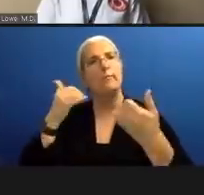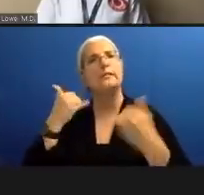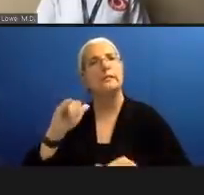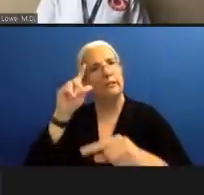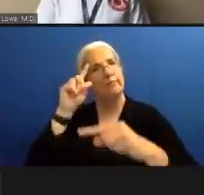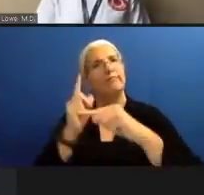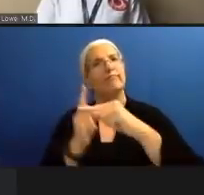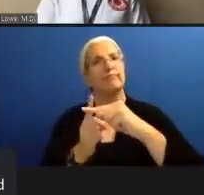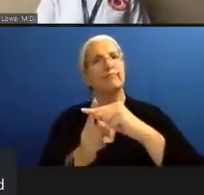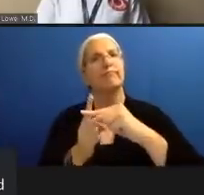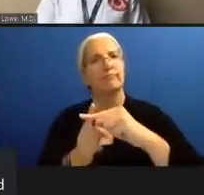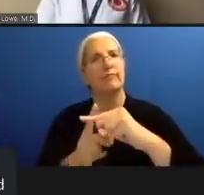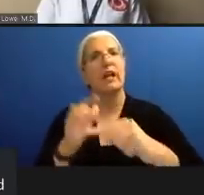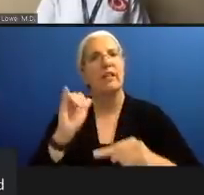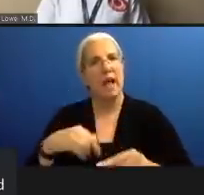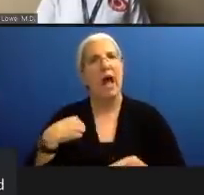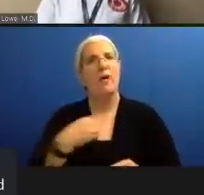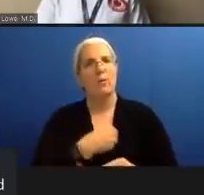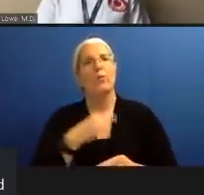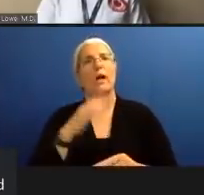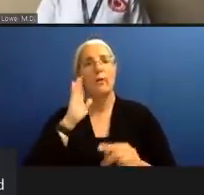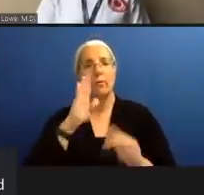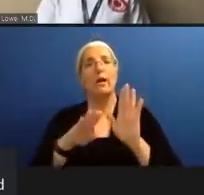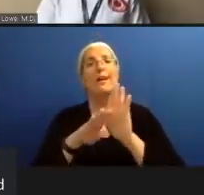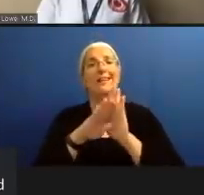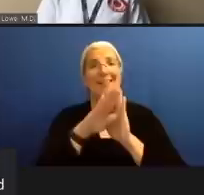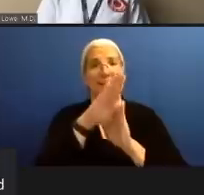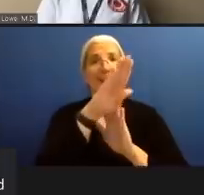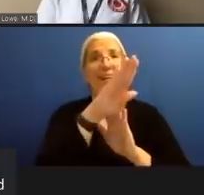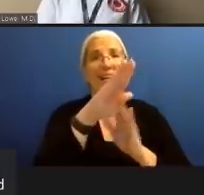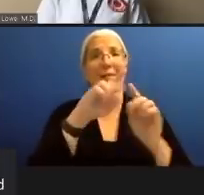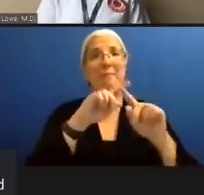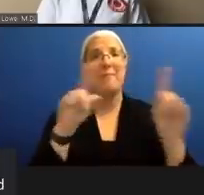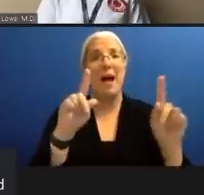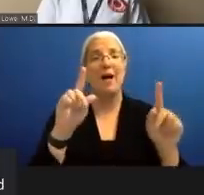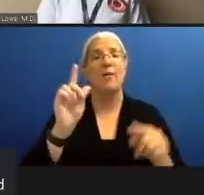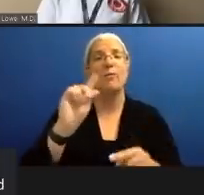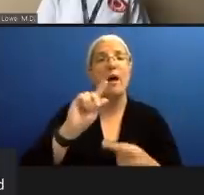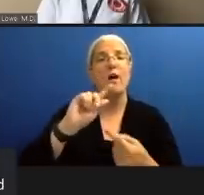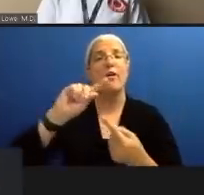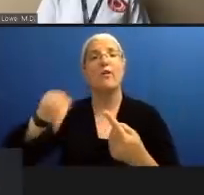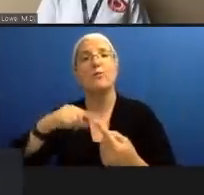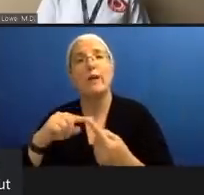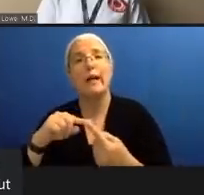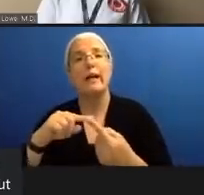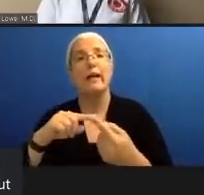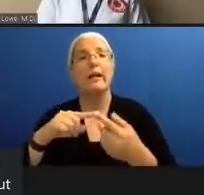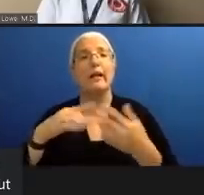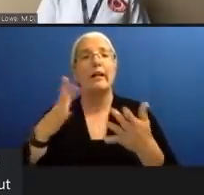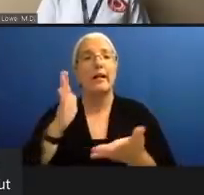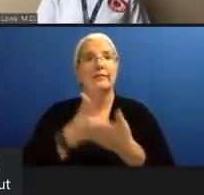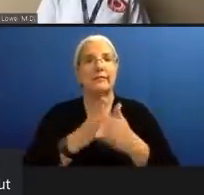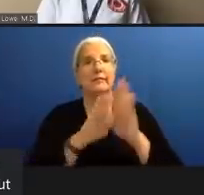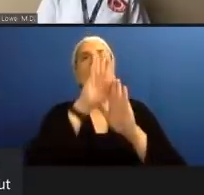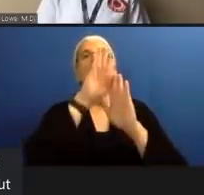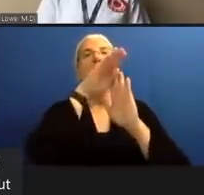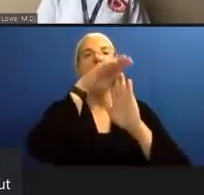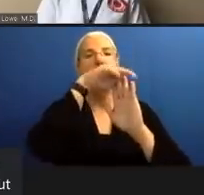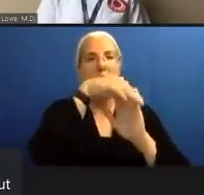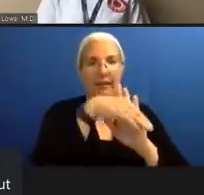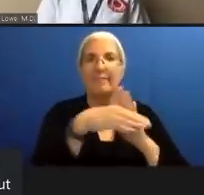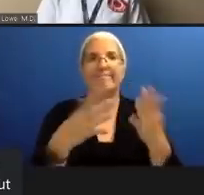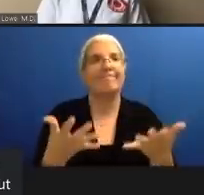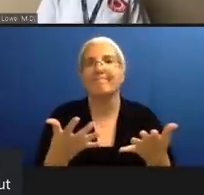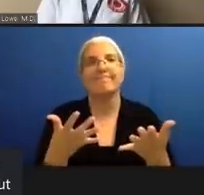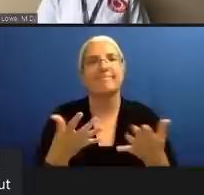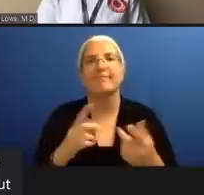forth, I don't know. But those are my concerns. Certainly, we could